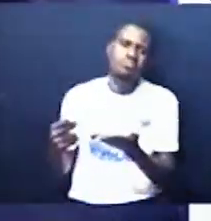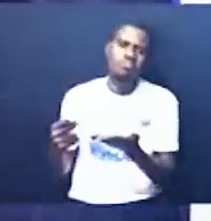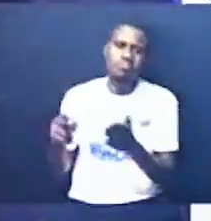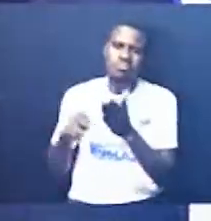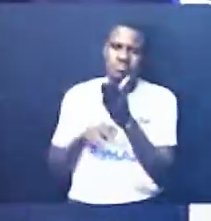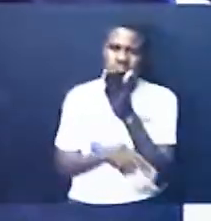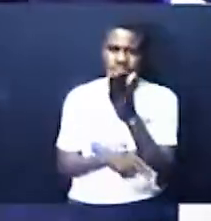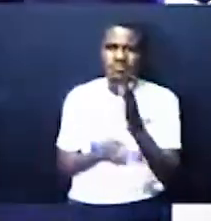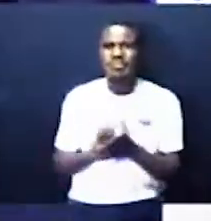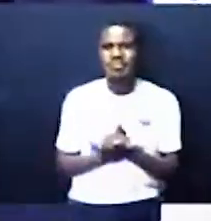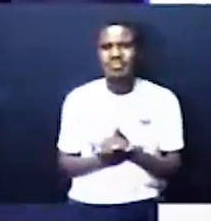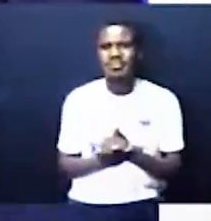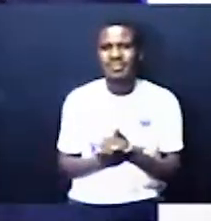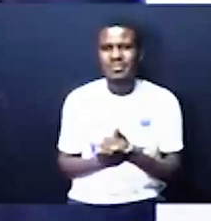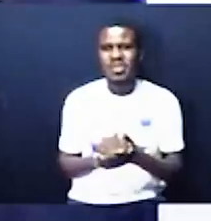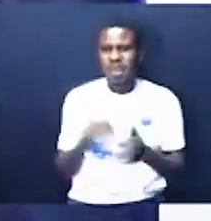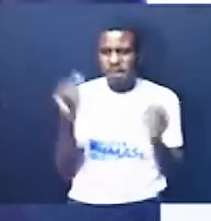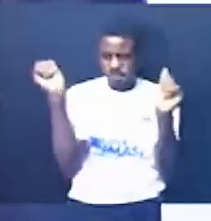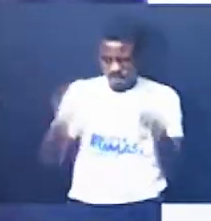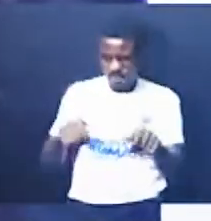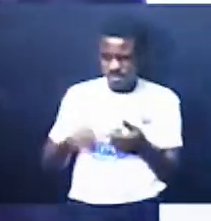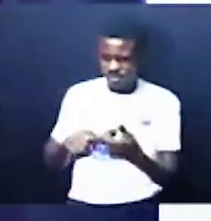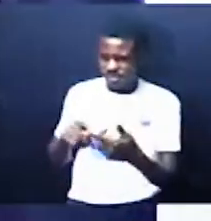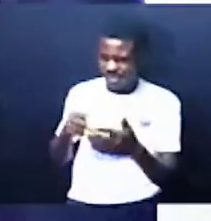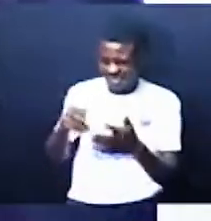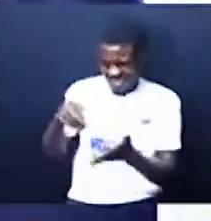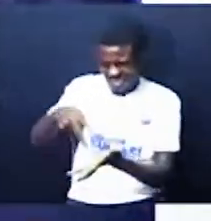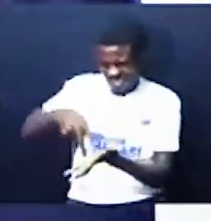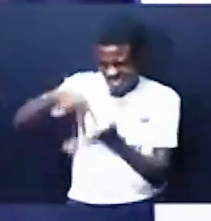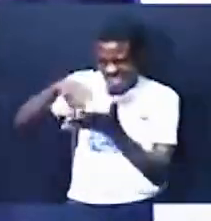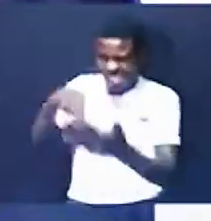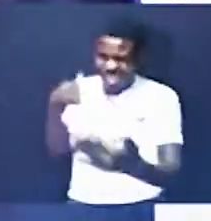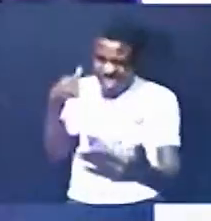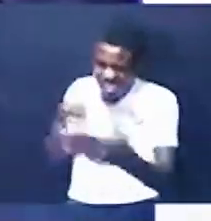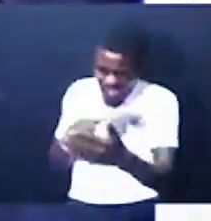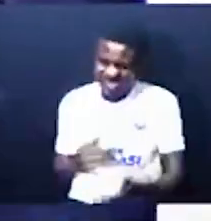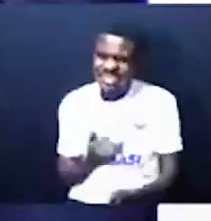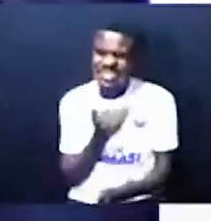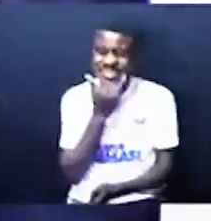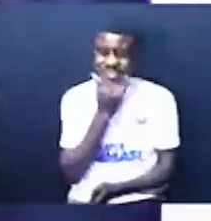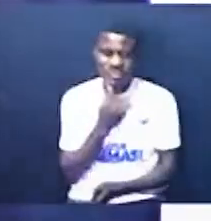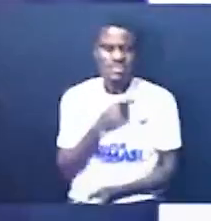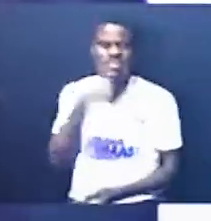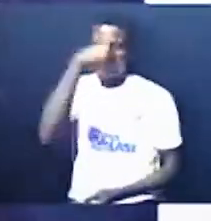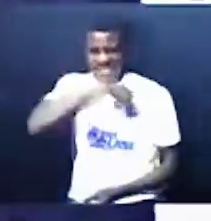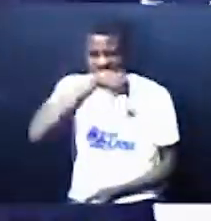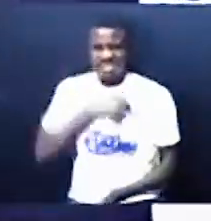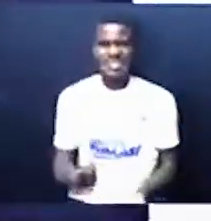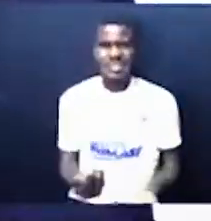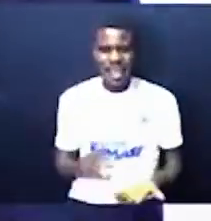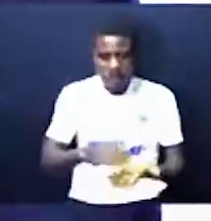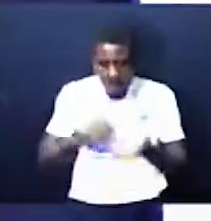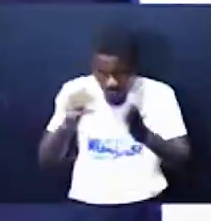The ability to stand against offenses is on the inside of the believer.